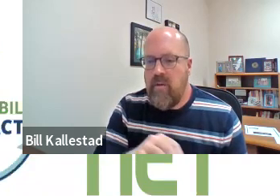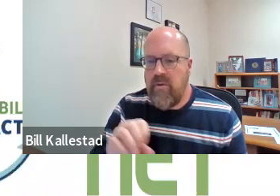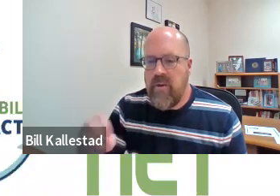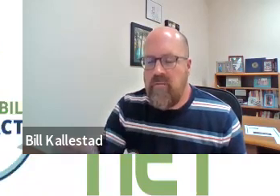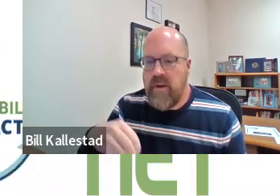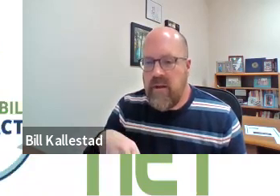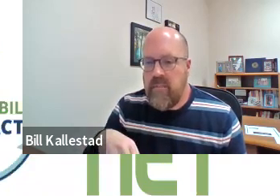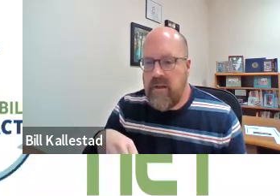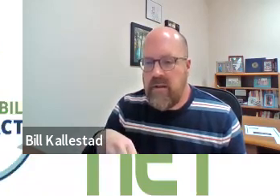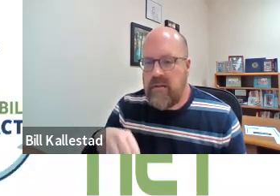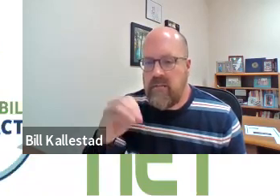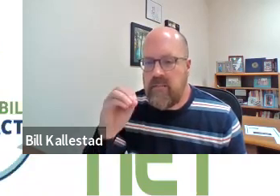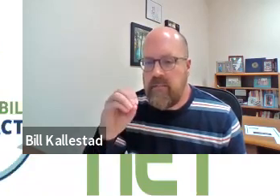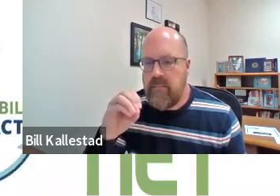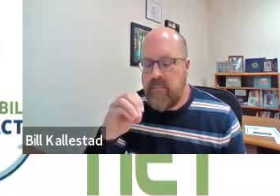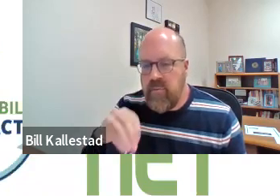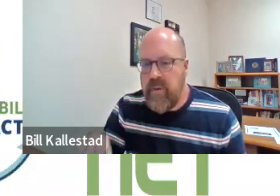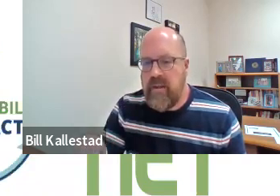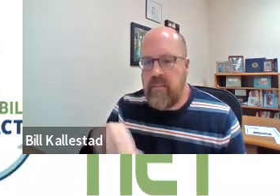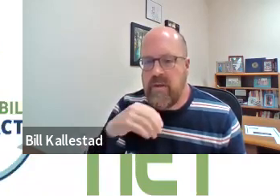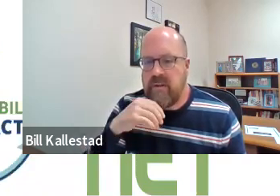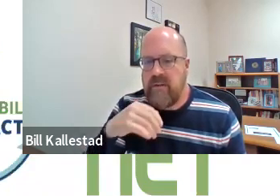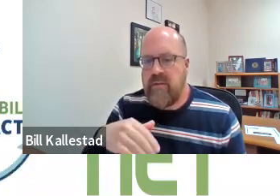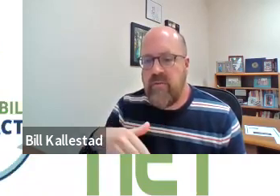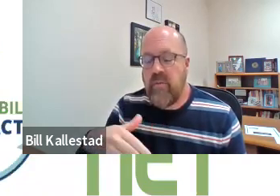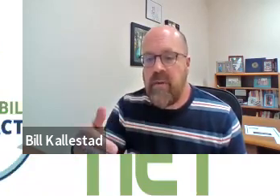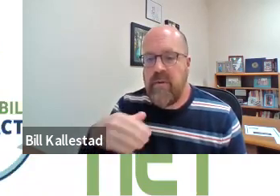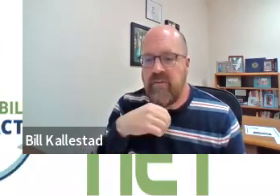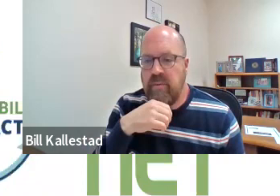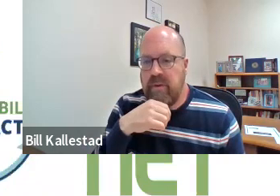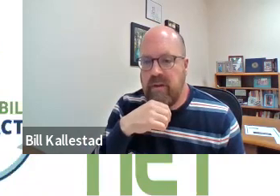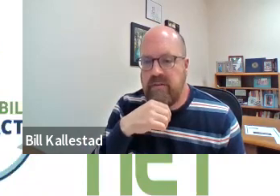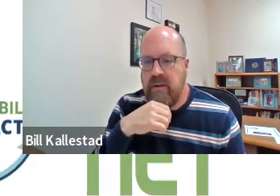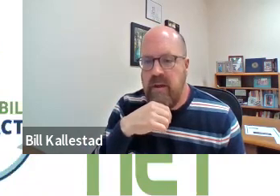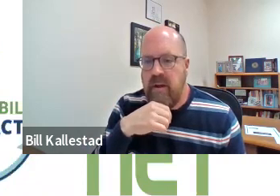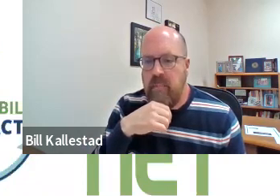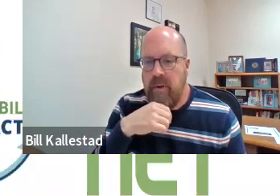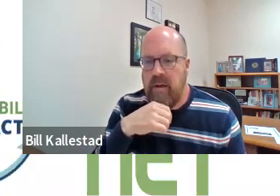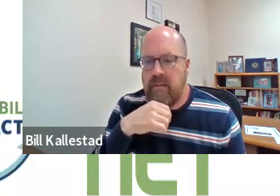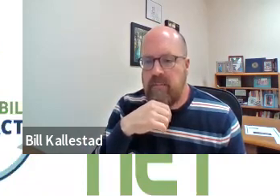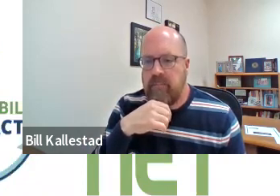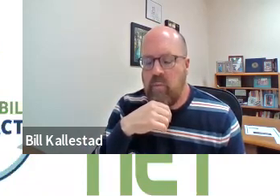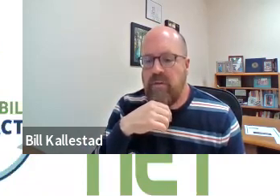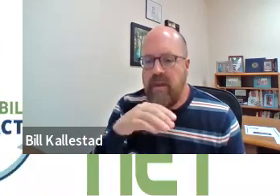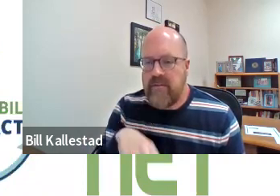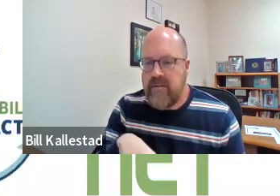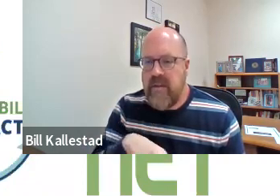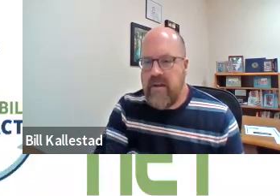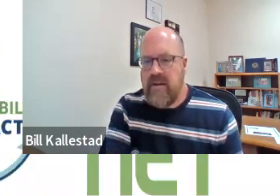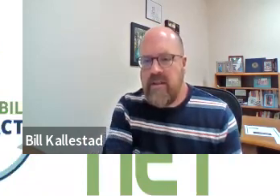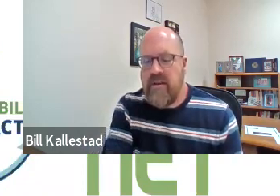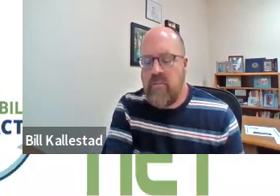right now there's enough money coming in to pay the budget. This was maybe a surplus, but once